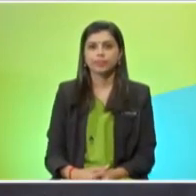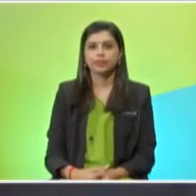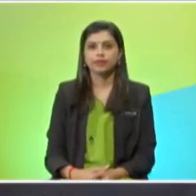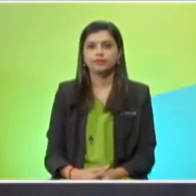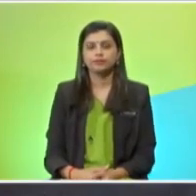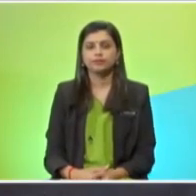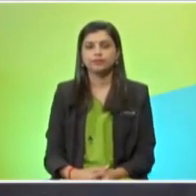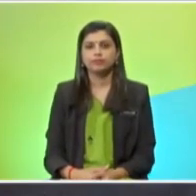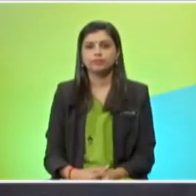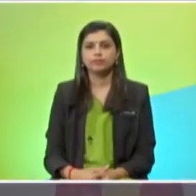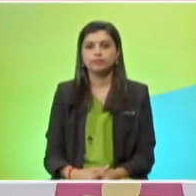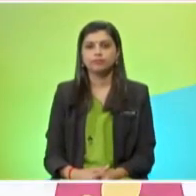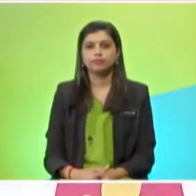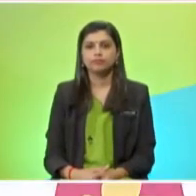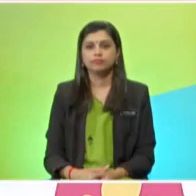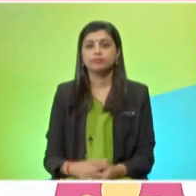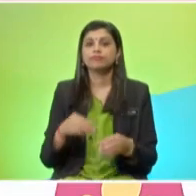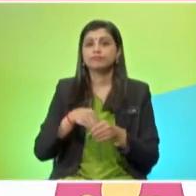3, 2, 1.